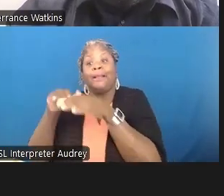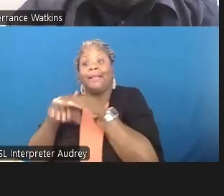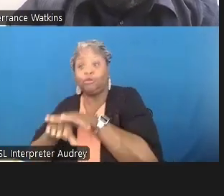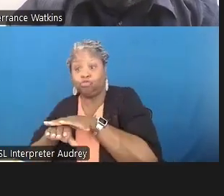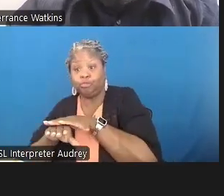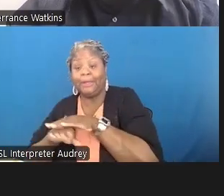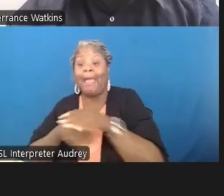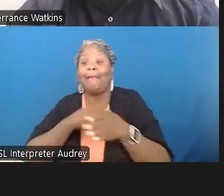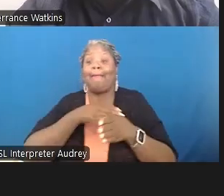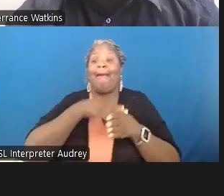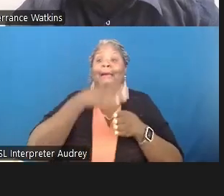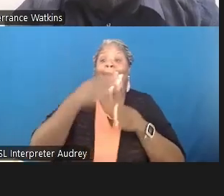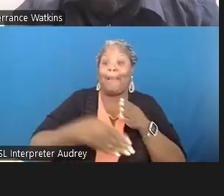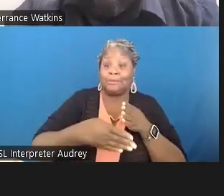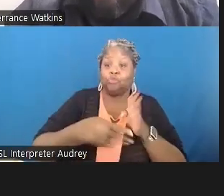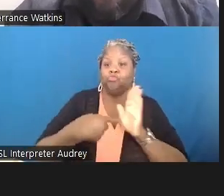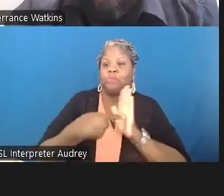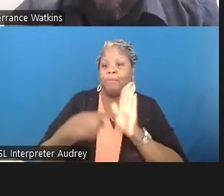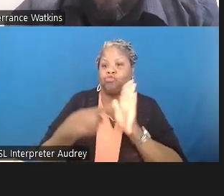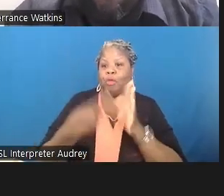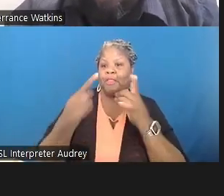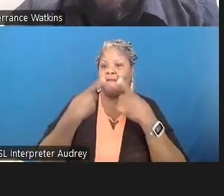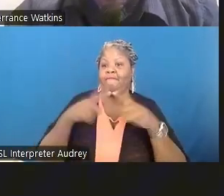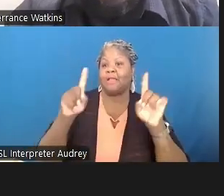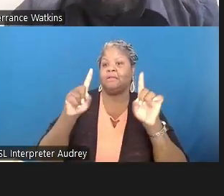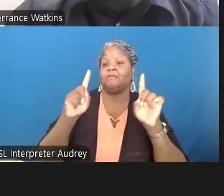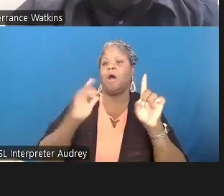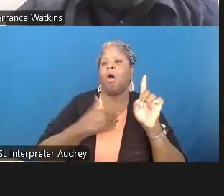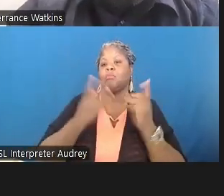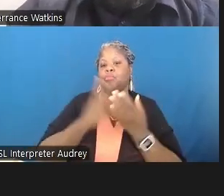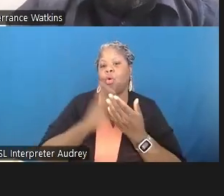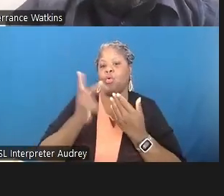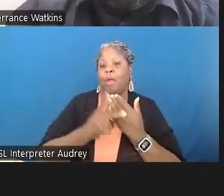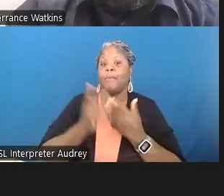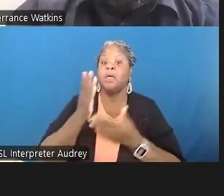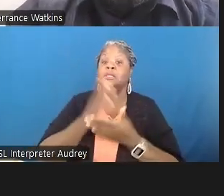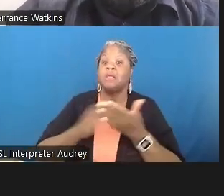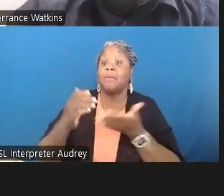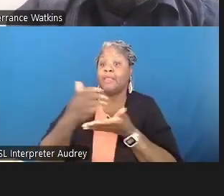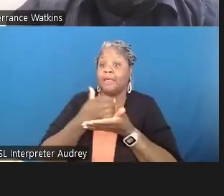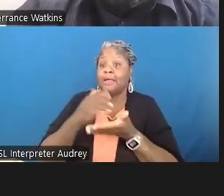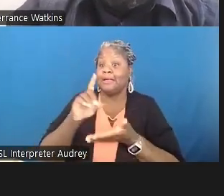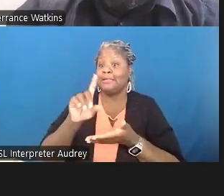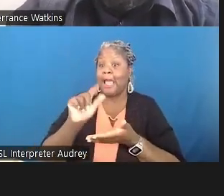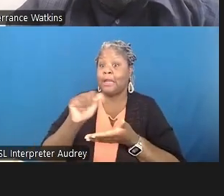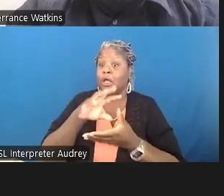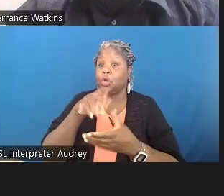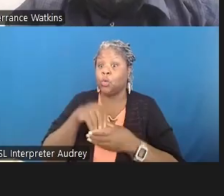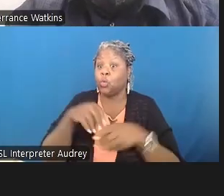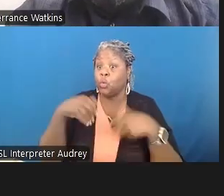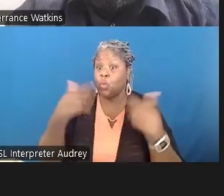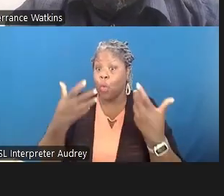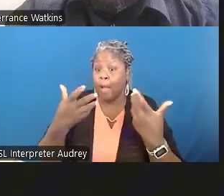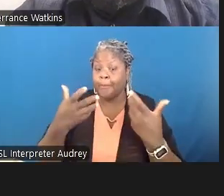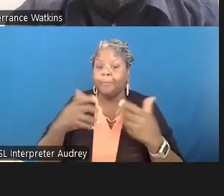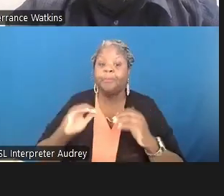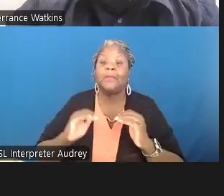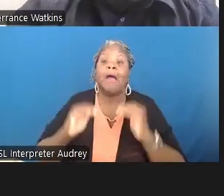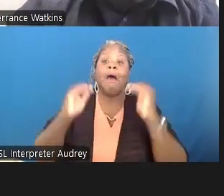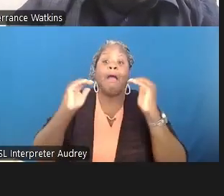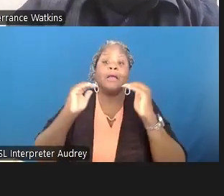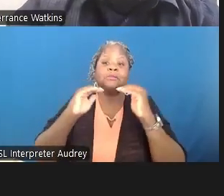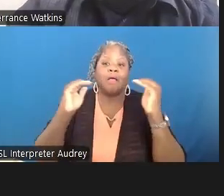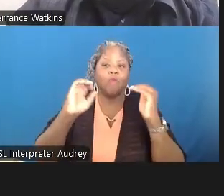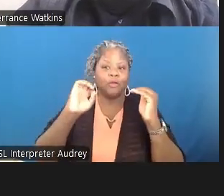to demonstrate the effectiveness of the program. Some of the data that will be included will be highest level of